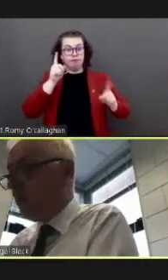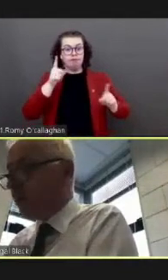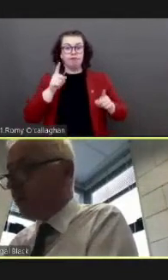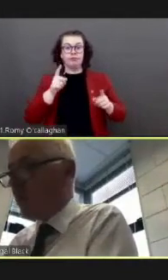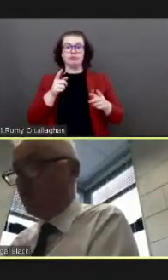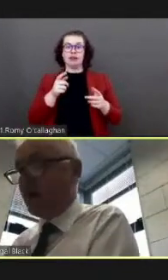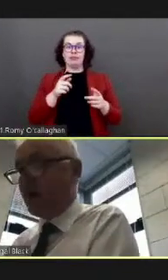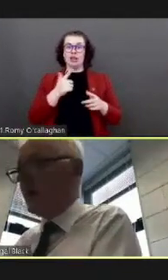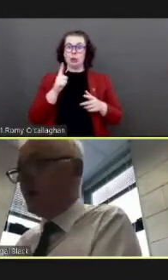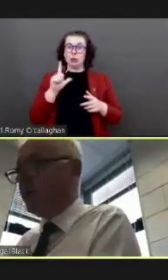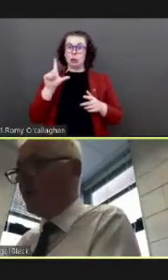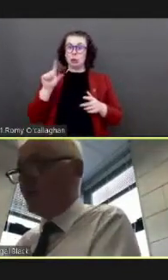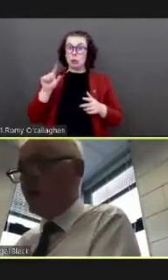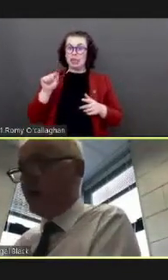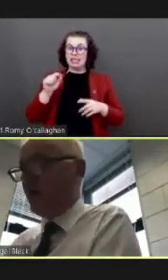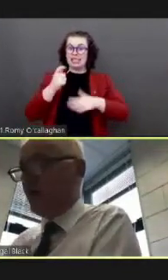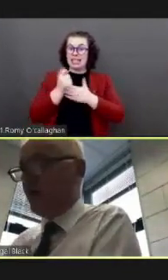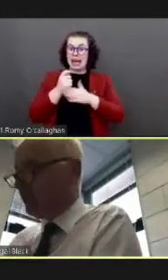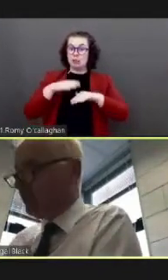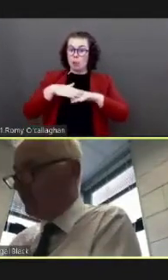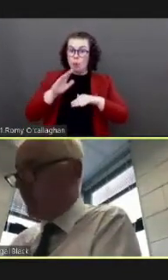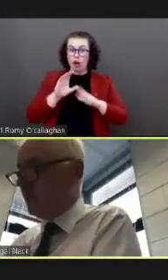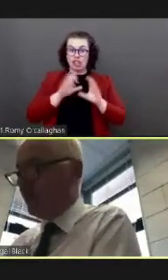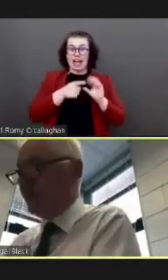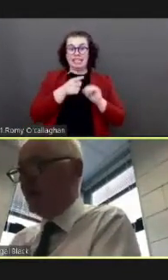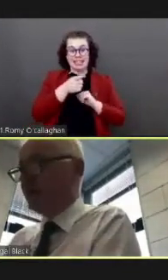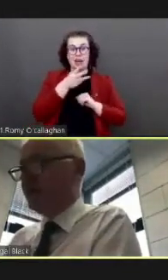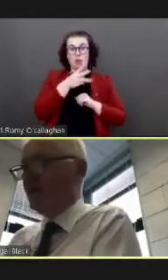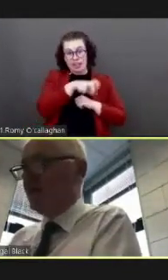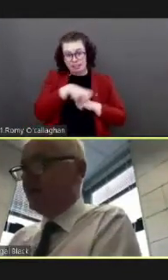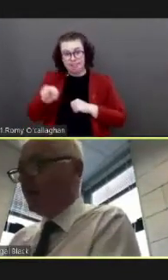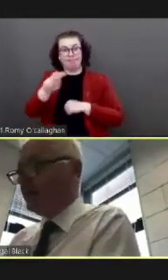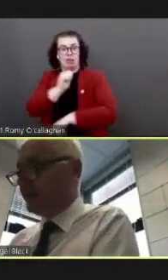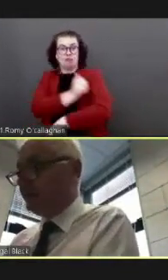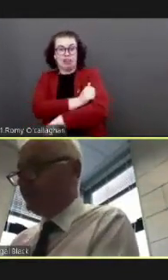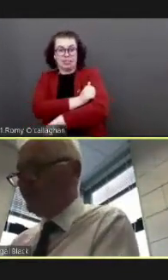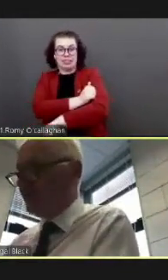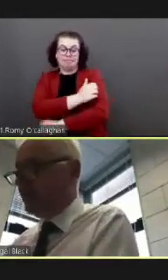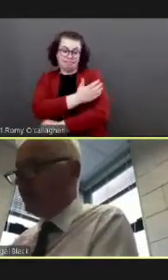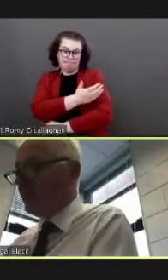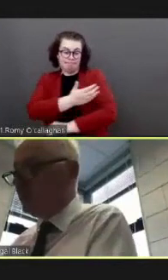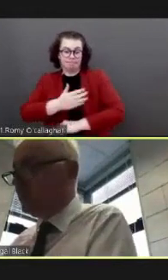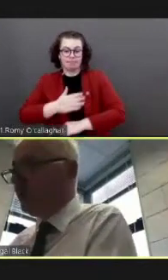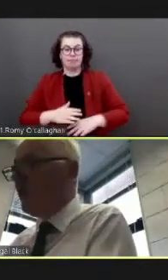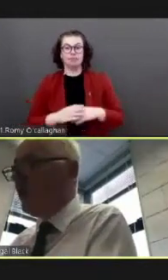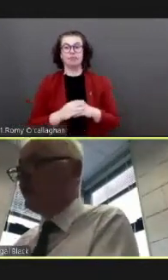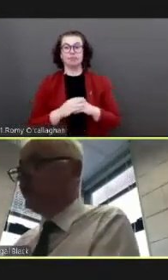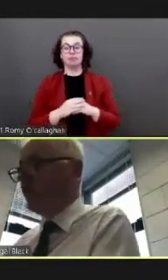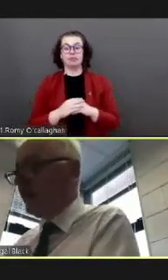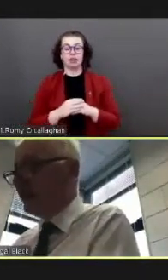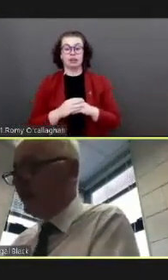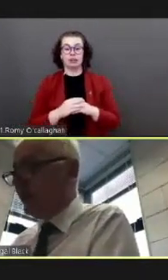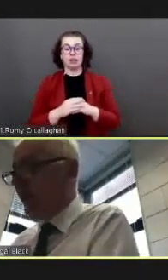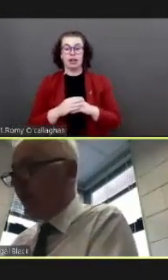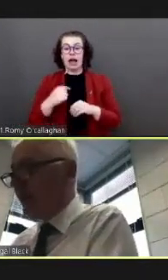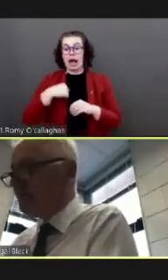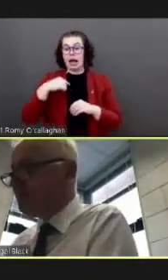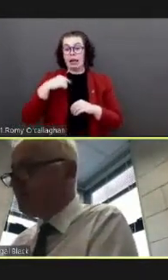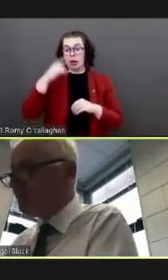So what I hope my colleagues will pick up on is, you know, there's a wide